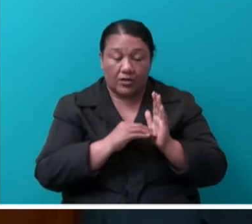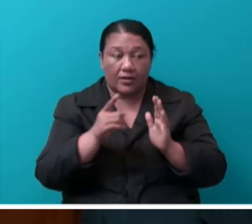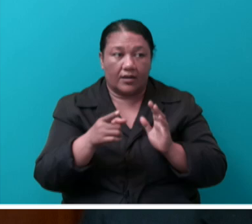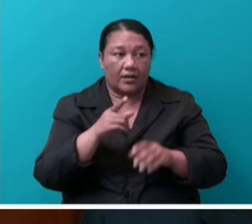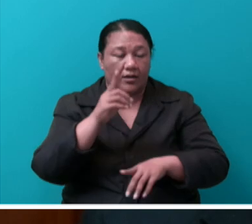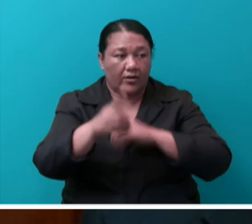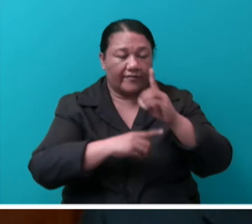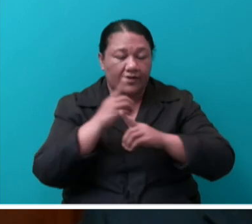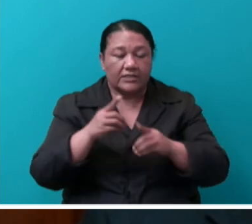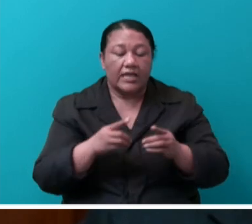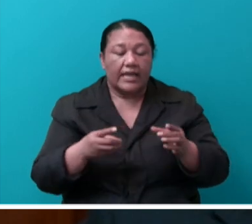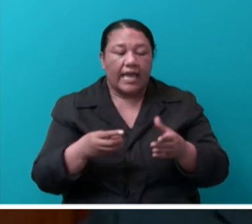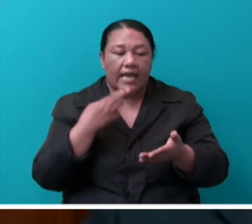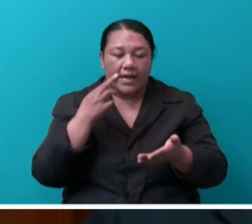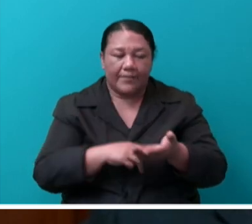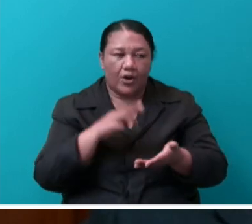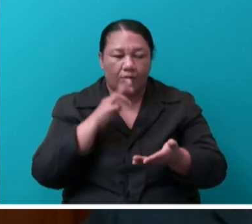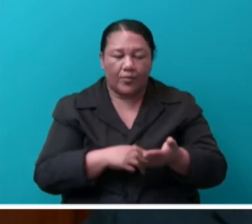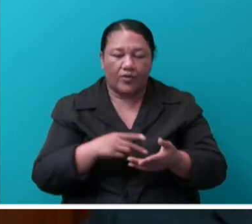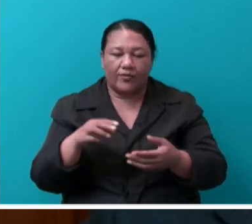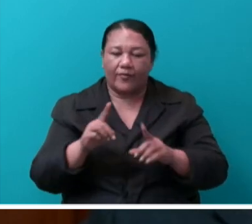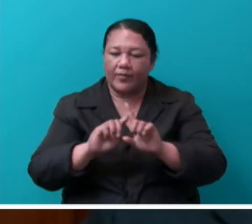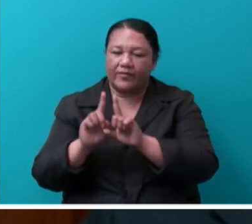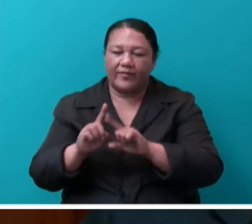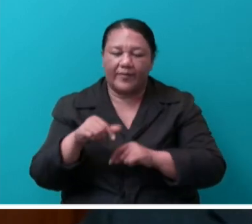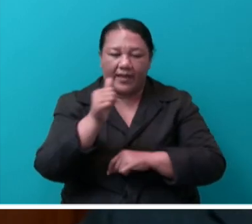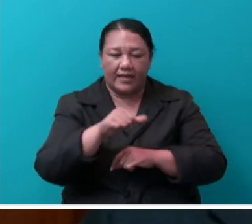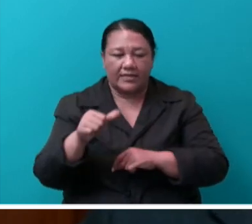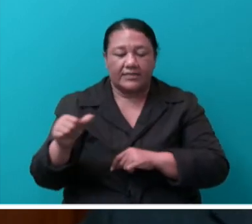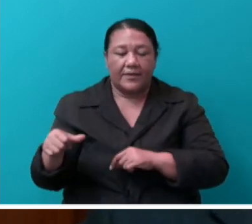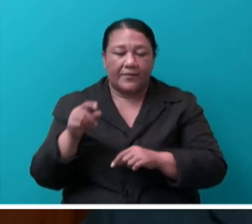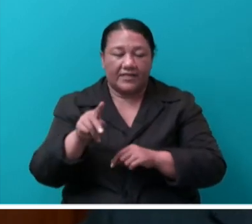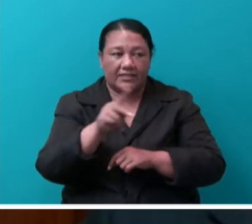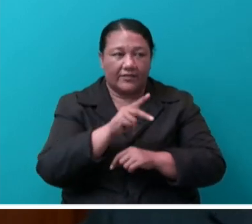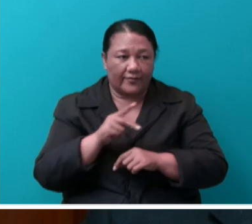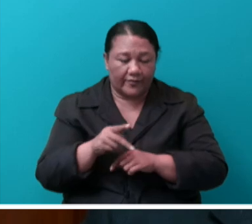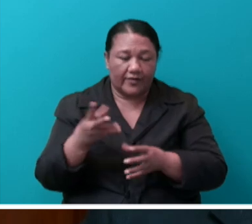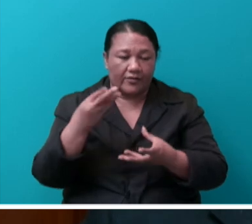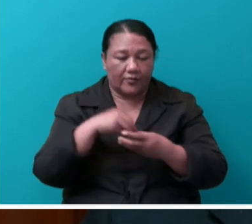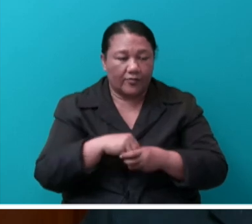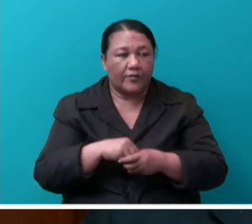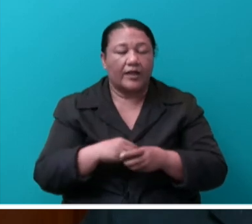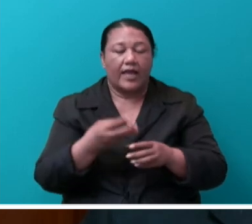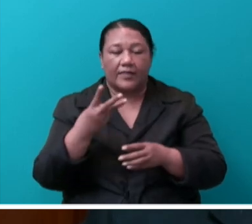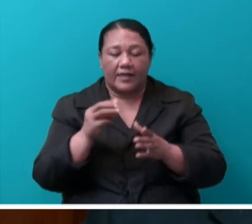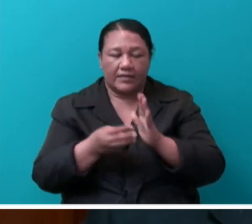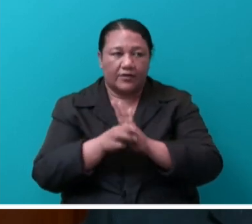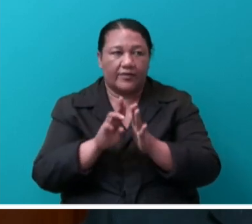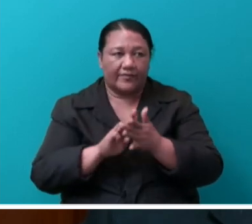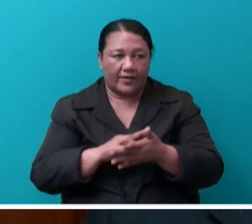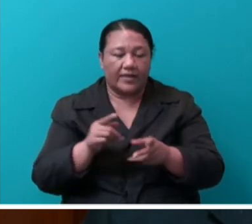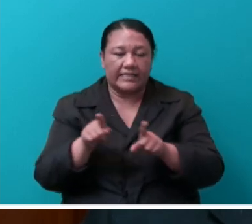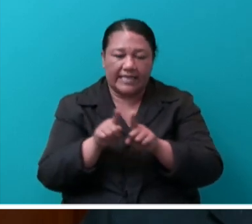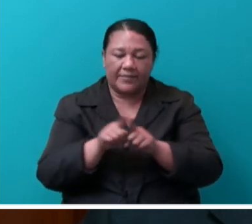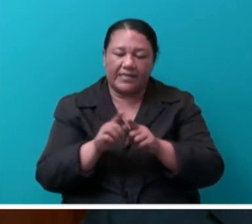of the report on the Asia-Pacific Ministerial Conference on the Beijing Plus 30 review, as well as the closing